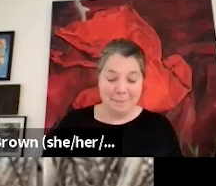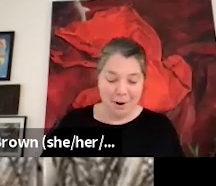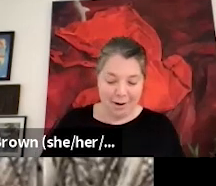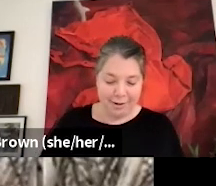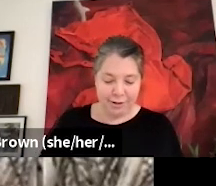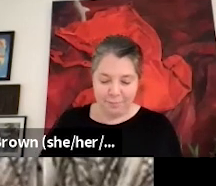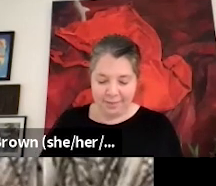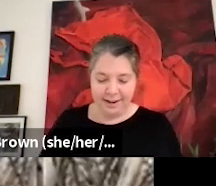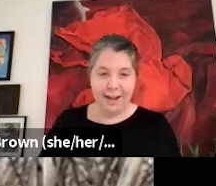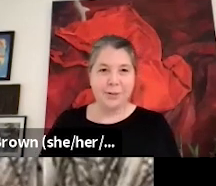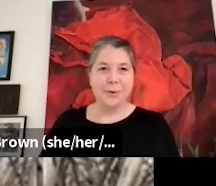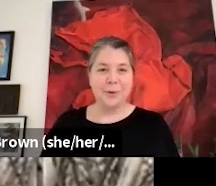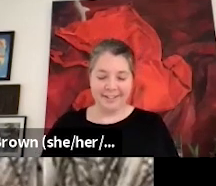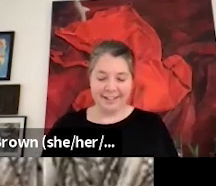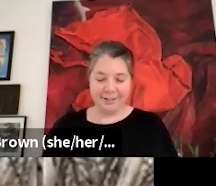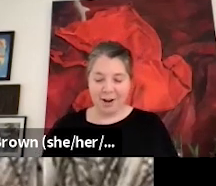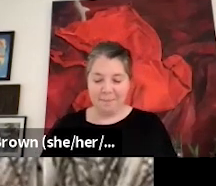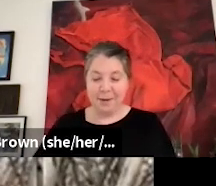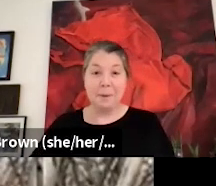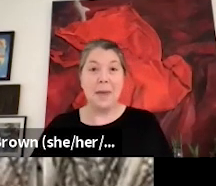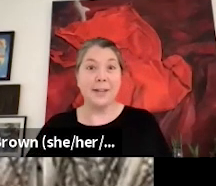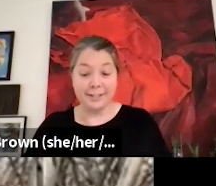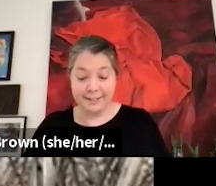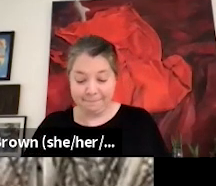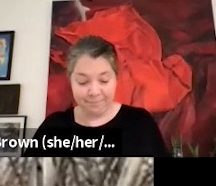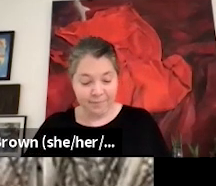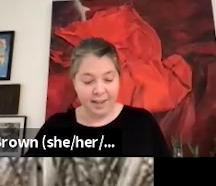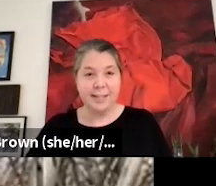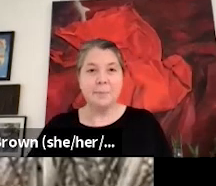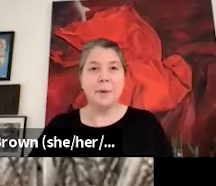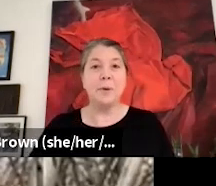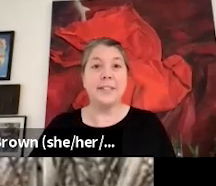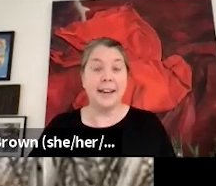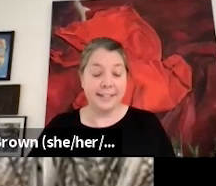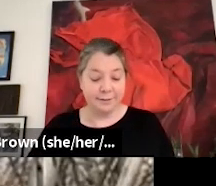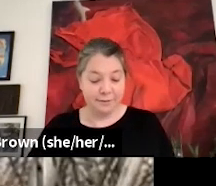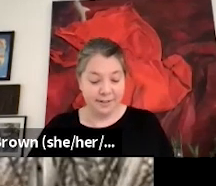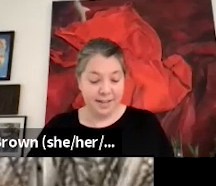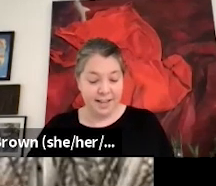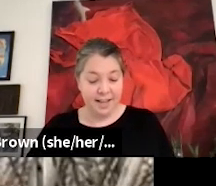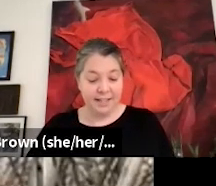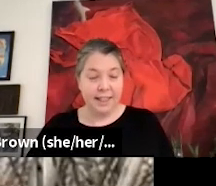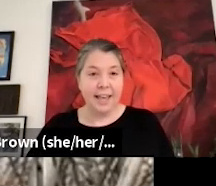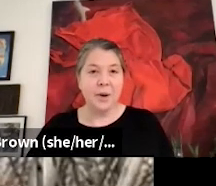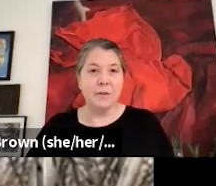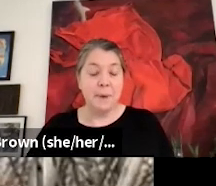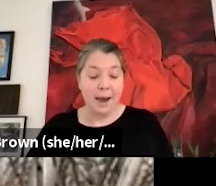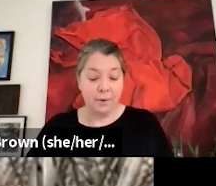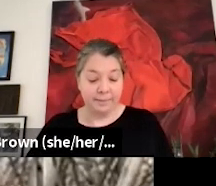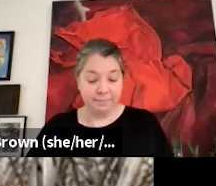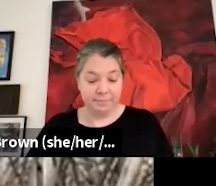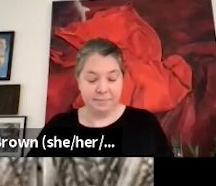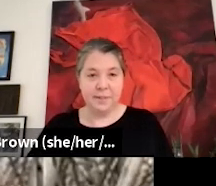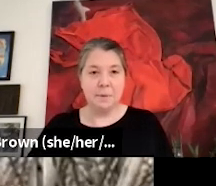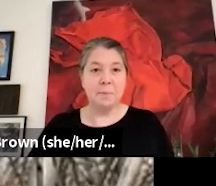Adventuring in partnership with the natural world has taught me to be patient, to be protective, to let go of